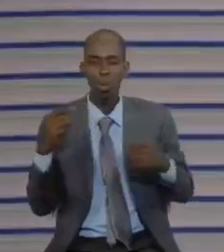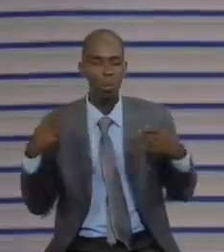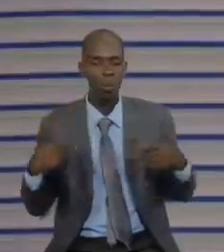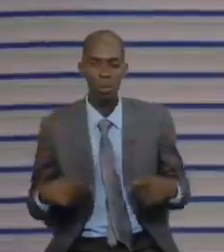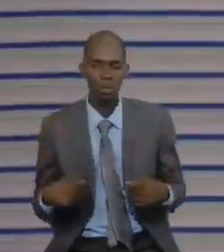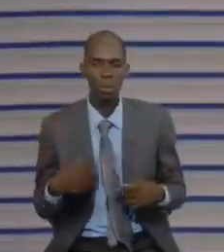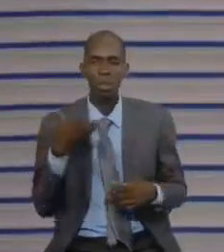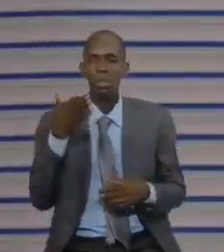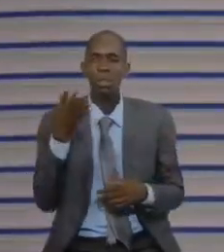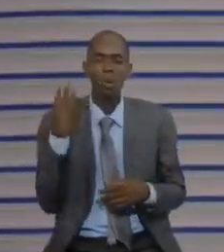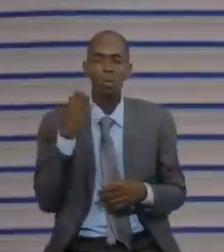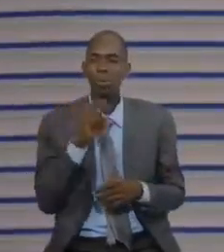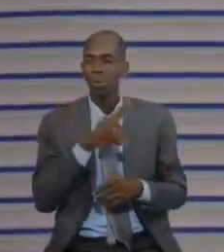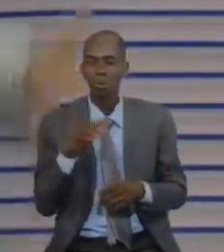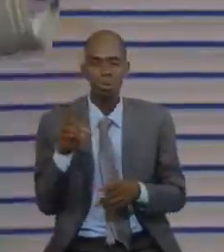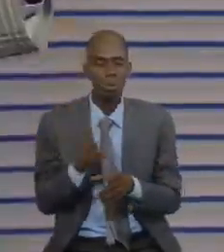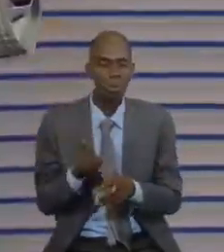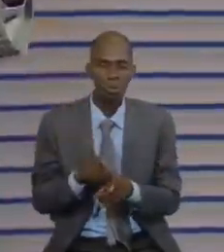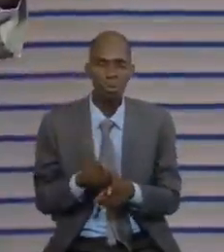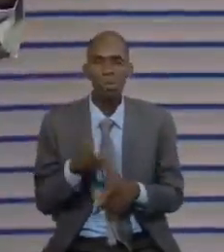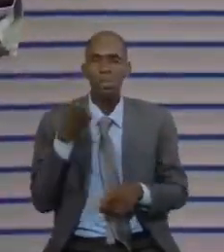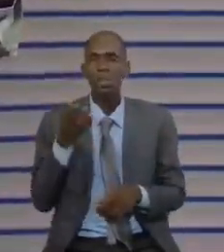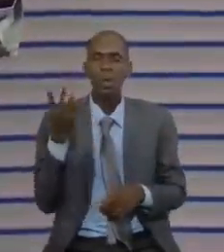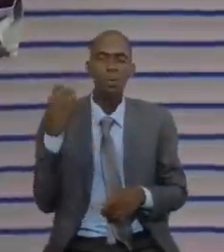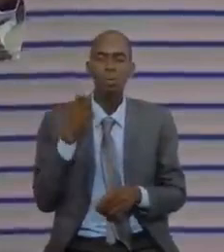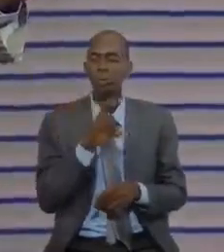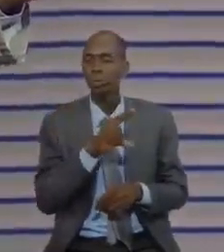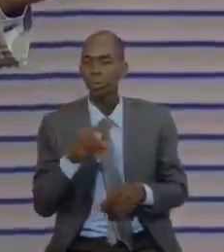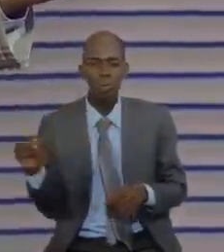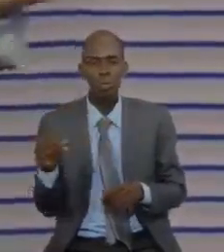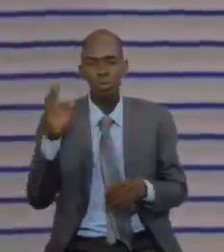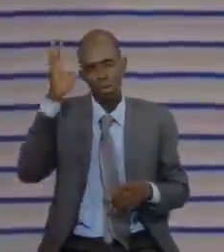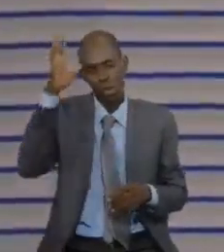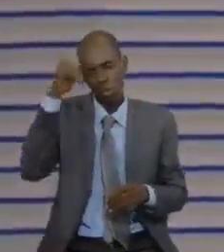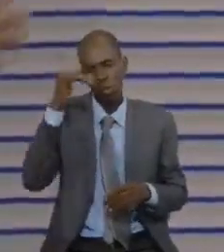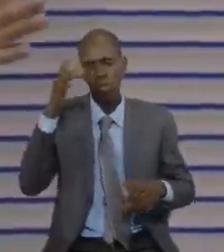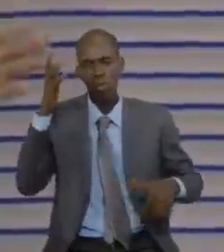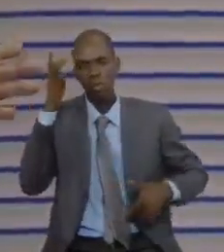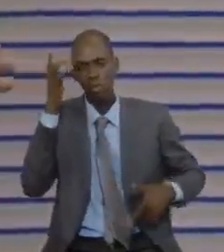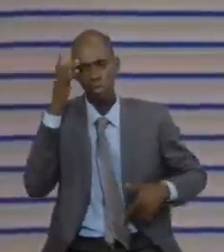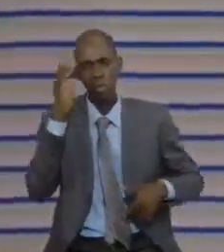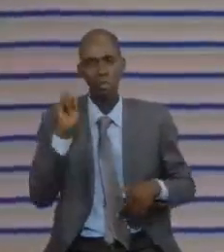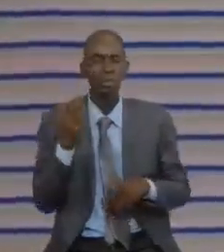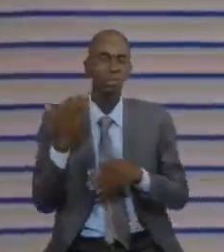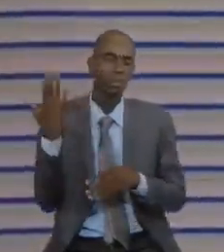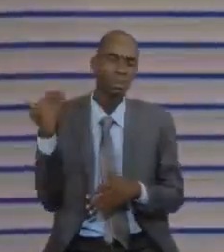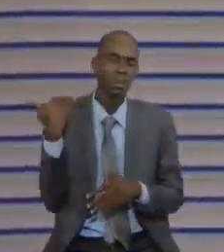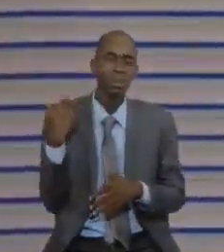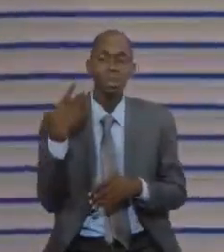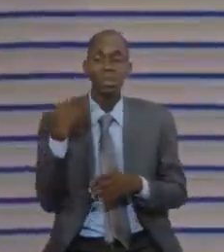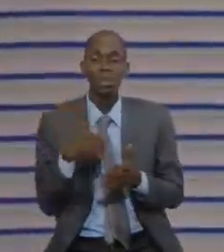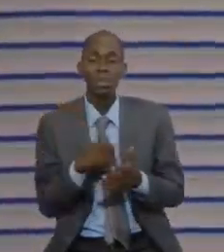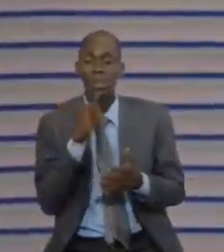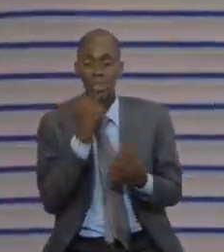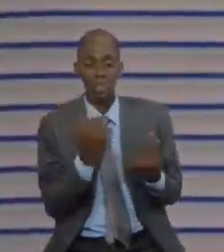no deformity. There was no incurable disease. It's sin that came,